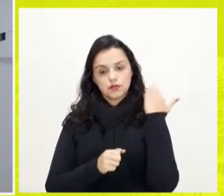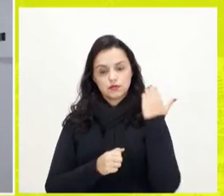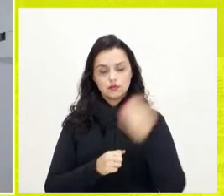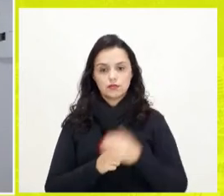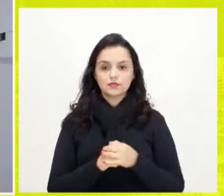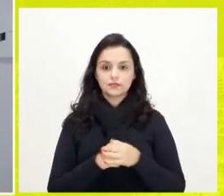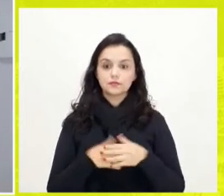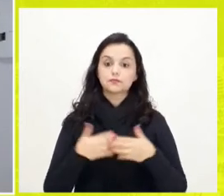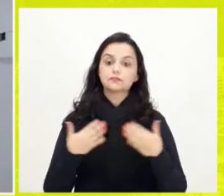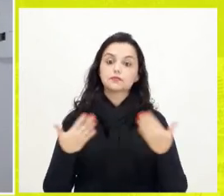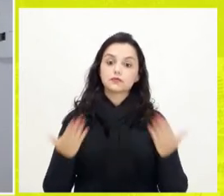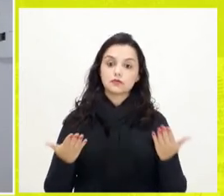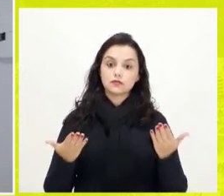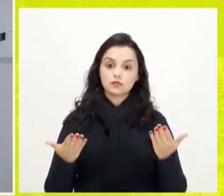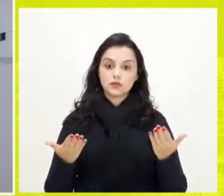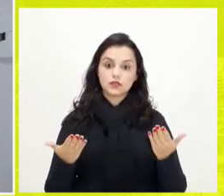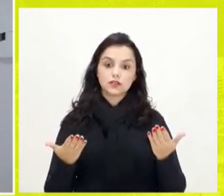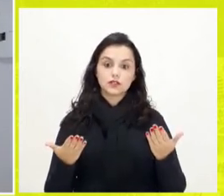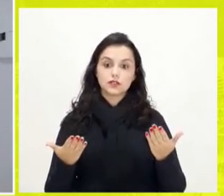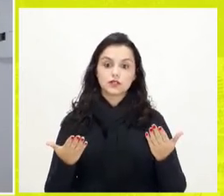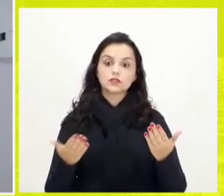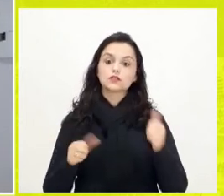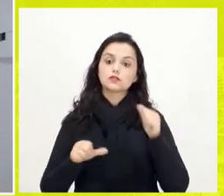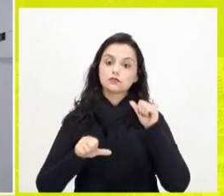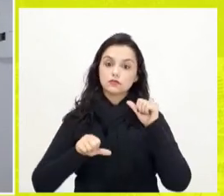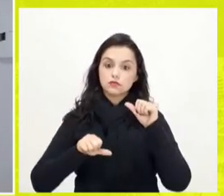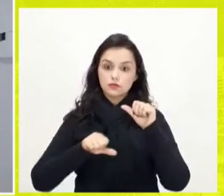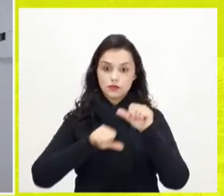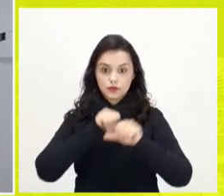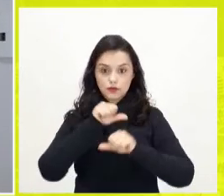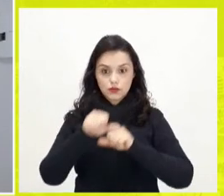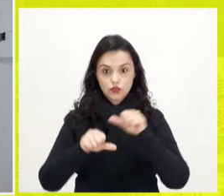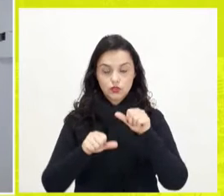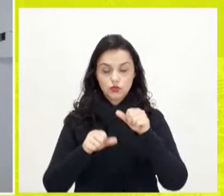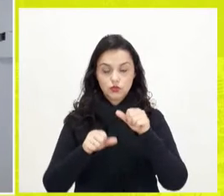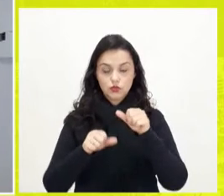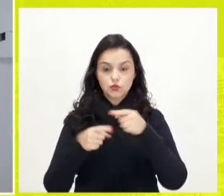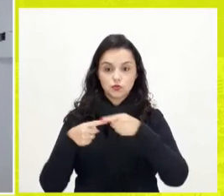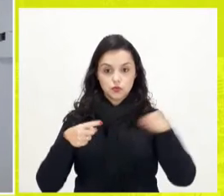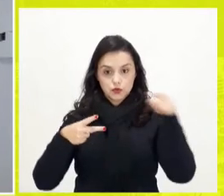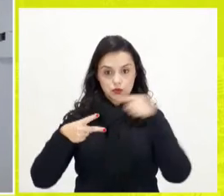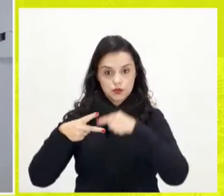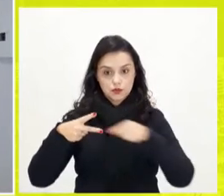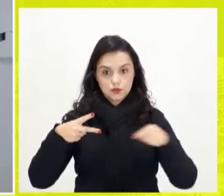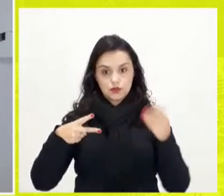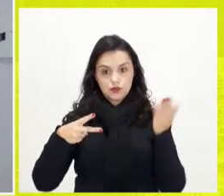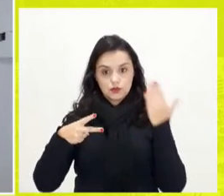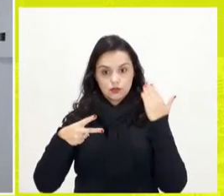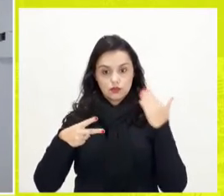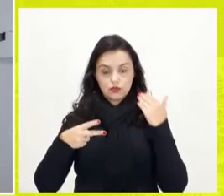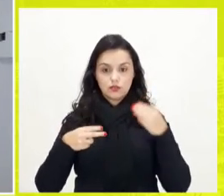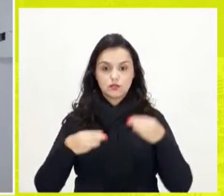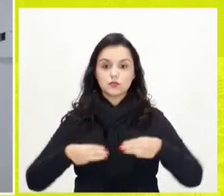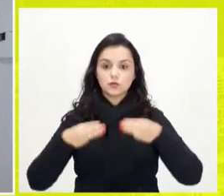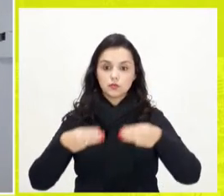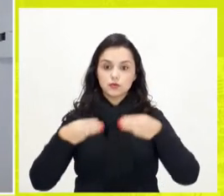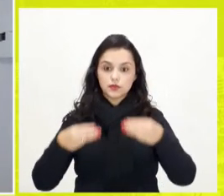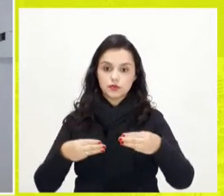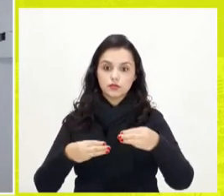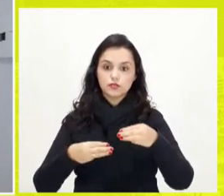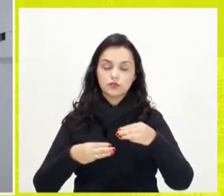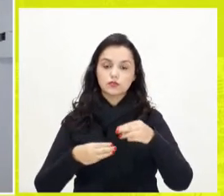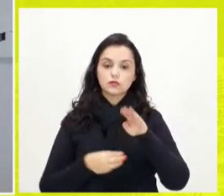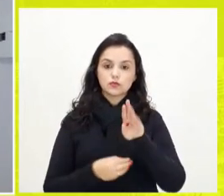decision was reversed two weeks ago by